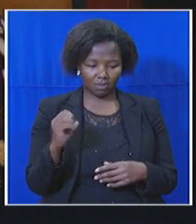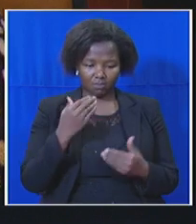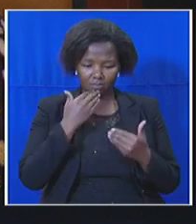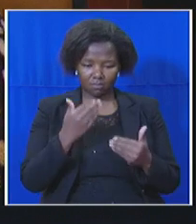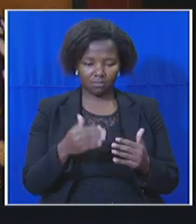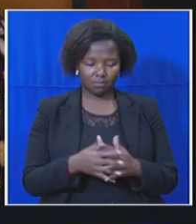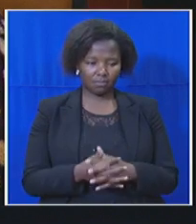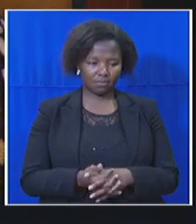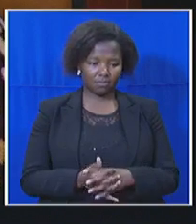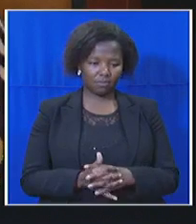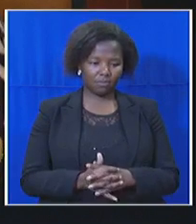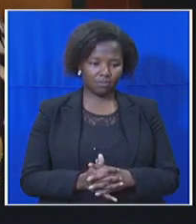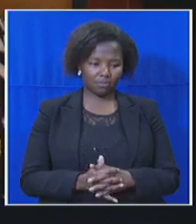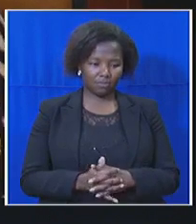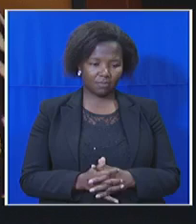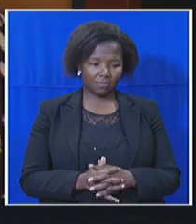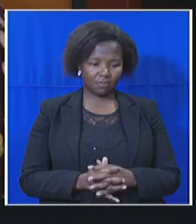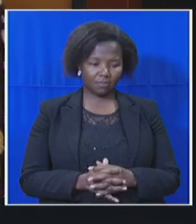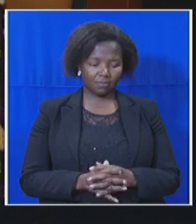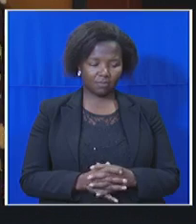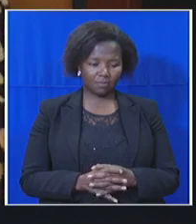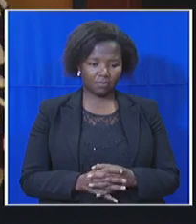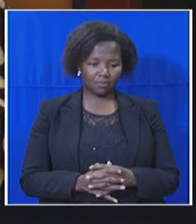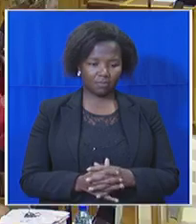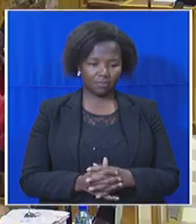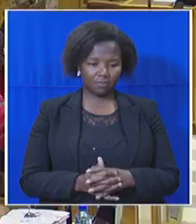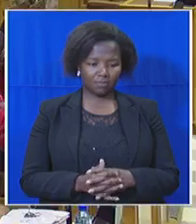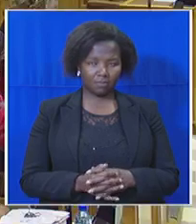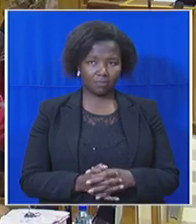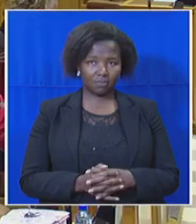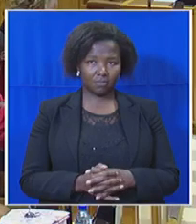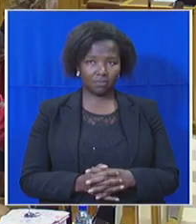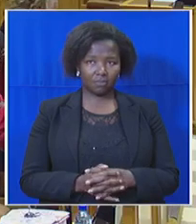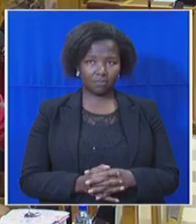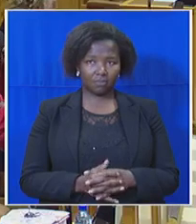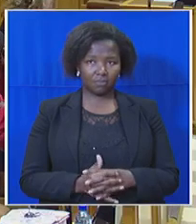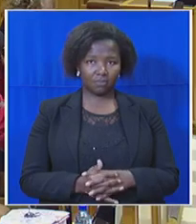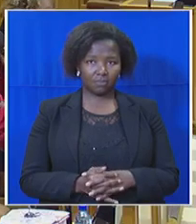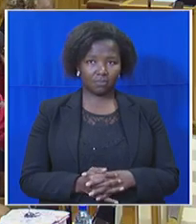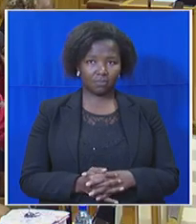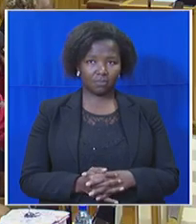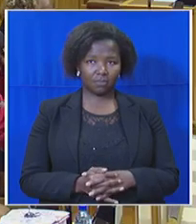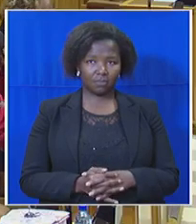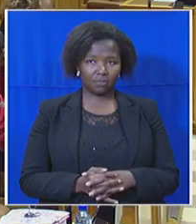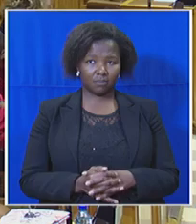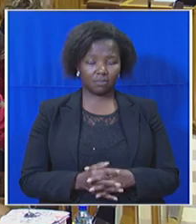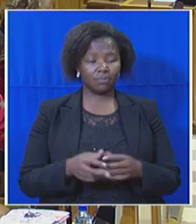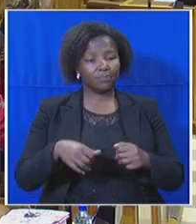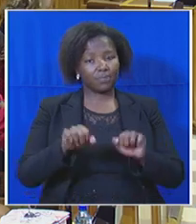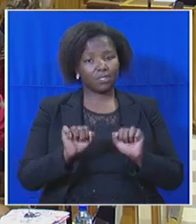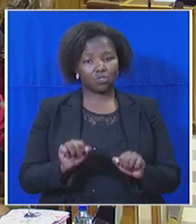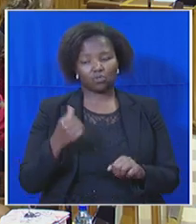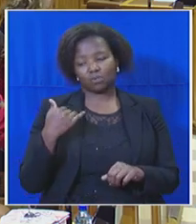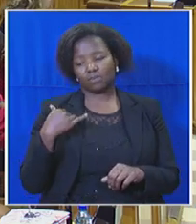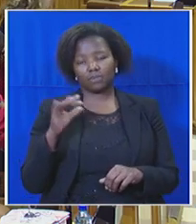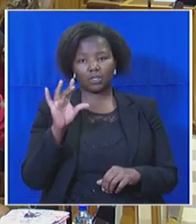APC. Thank you, Chair. As I was saying on Tuesday before I